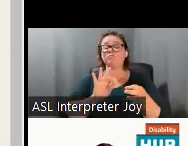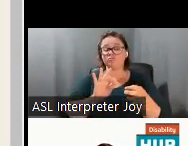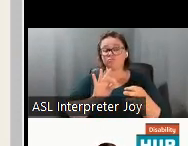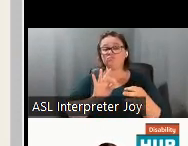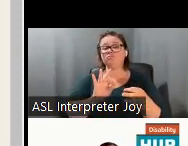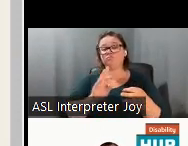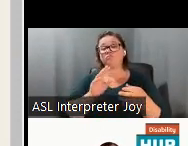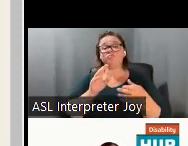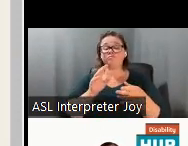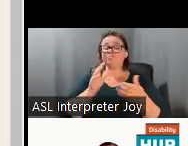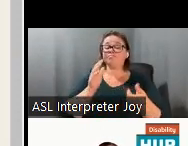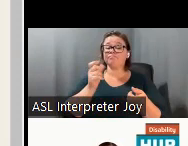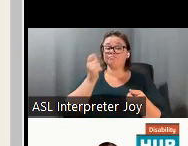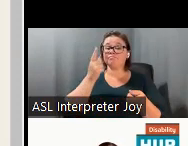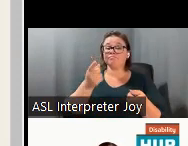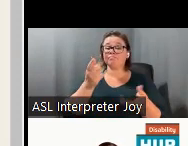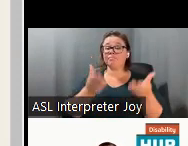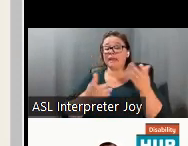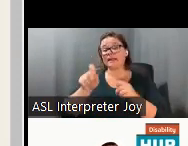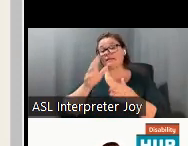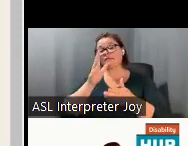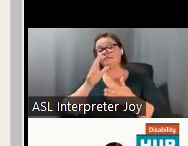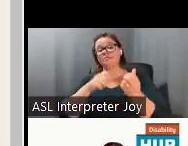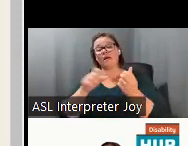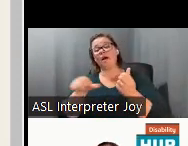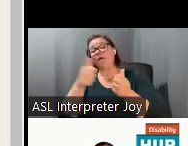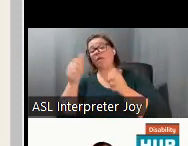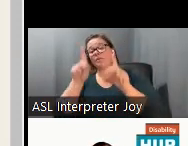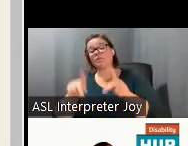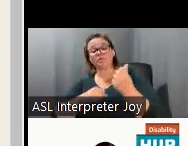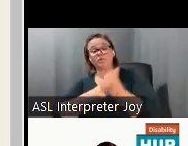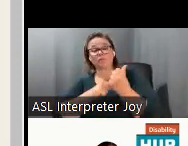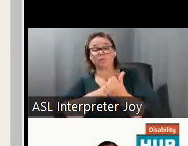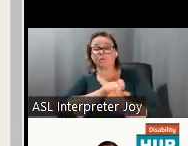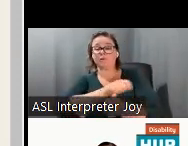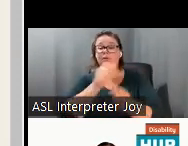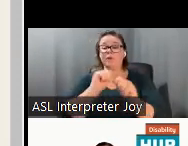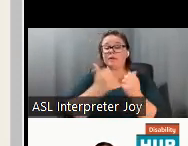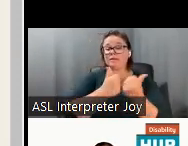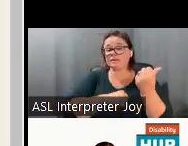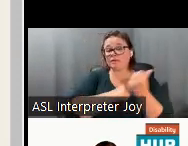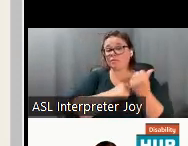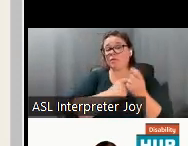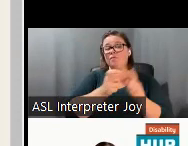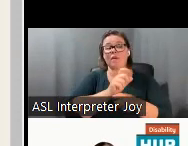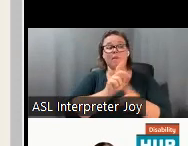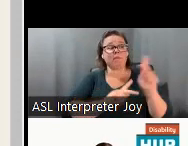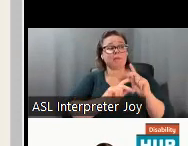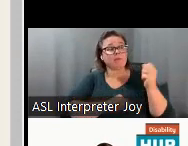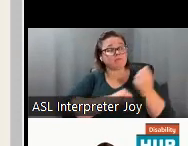well, you may need support from someone else, from another agency, from other people, from